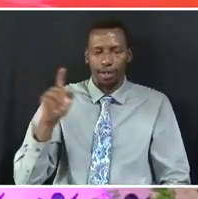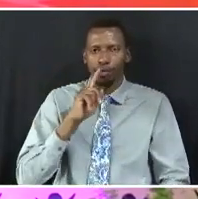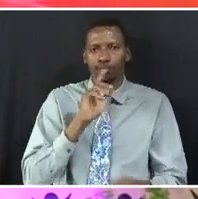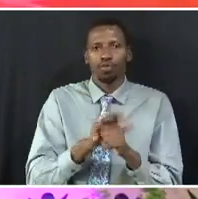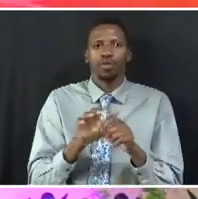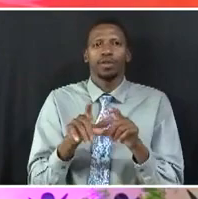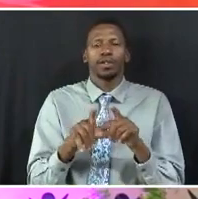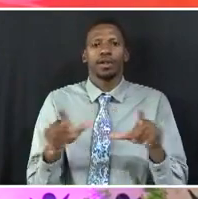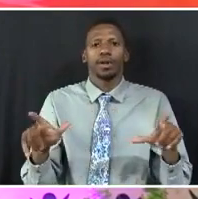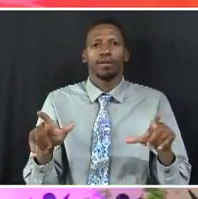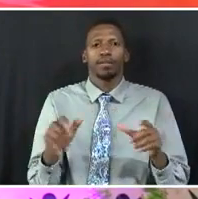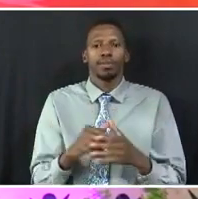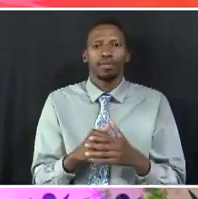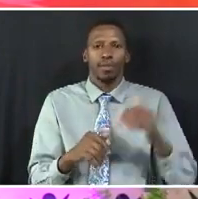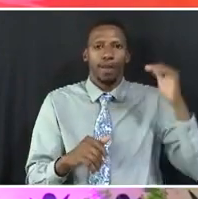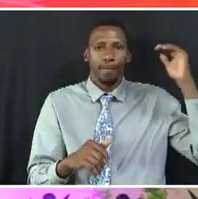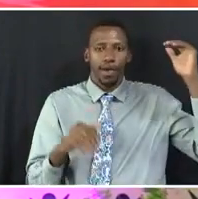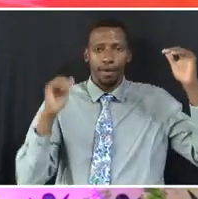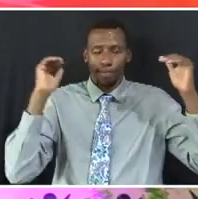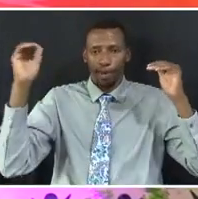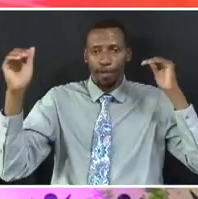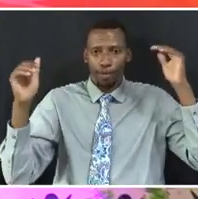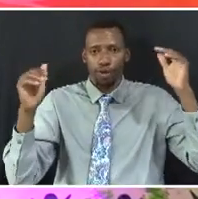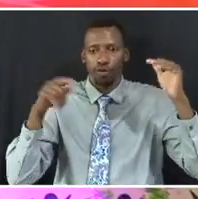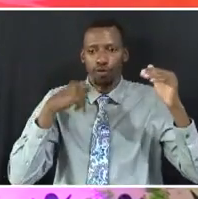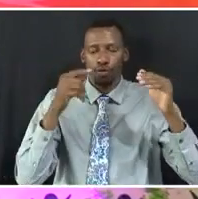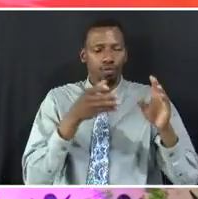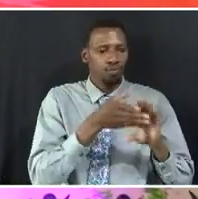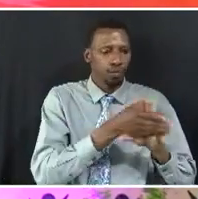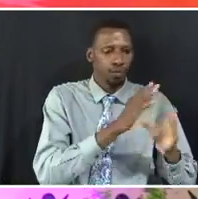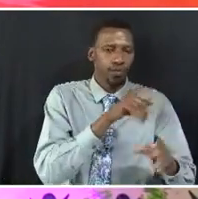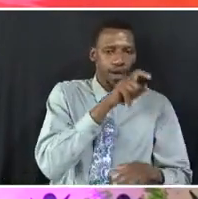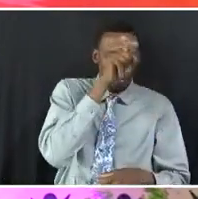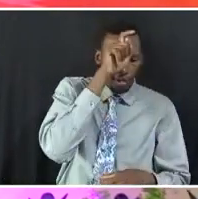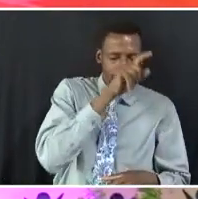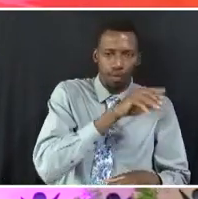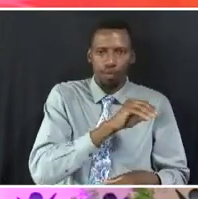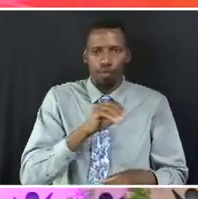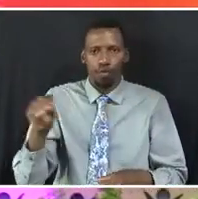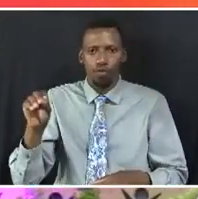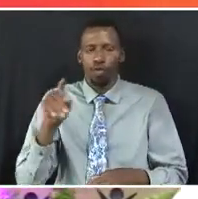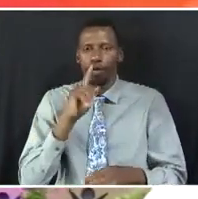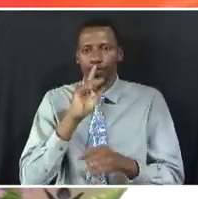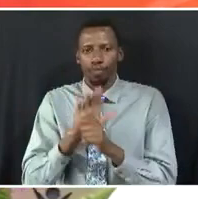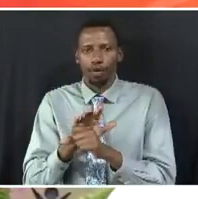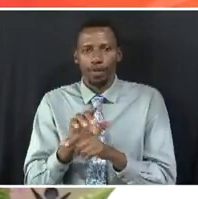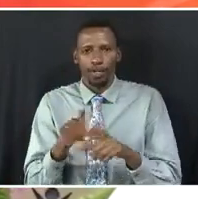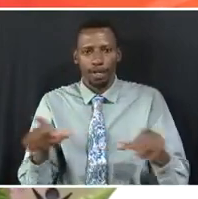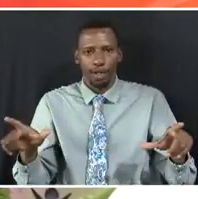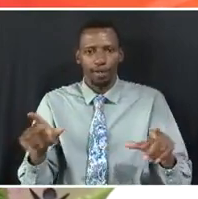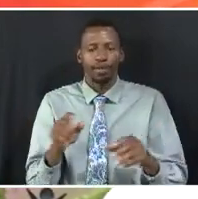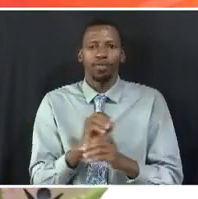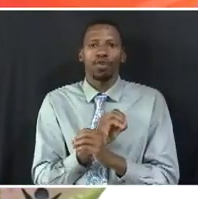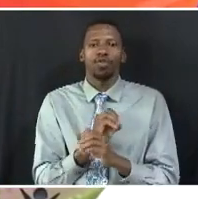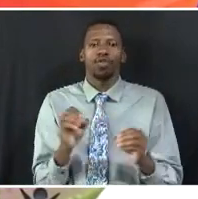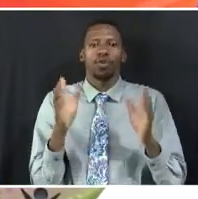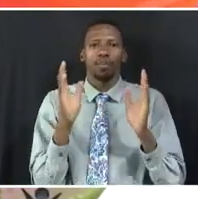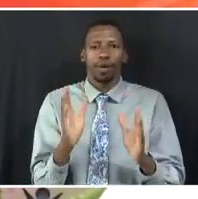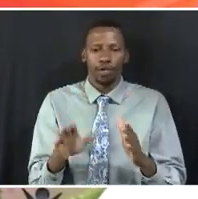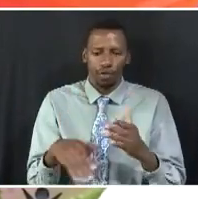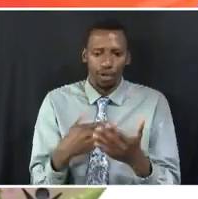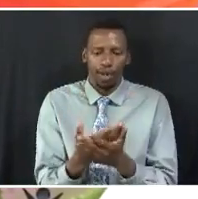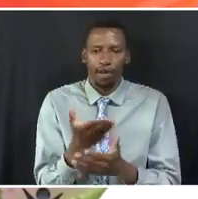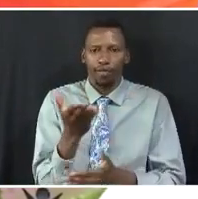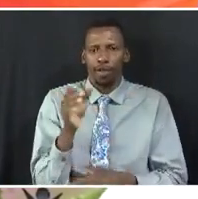The adults and the senior youth who left Egypt to go to Canaan, none of them reached Canaan. Have